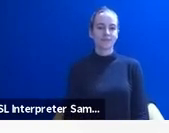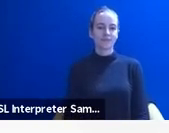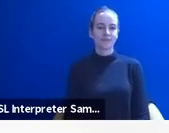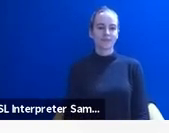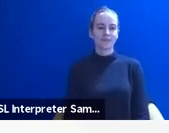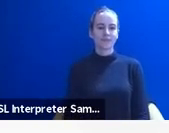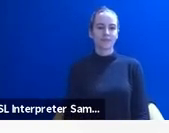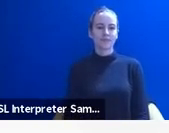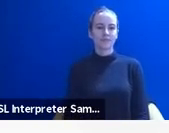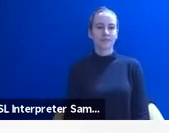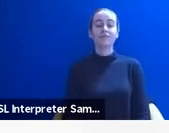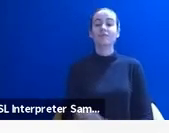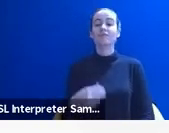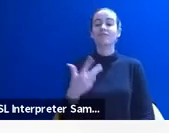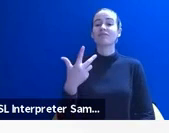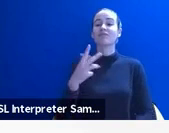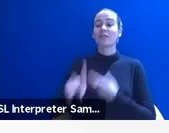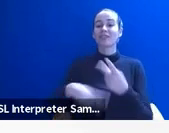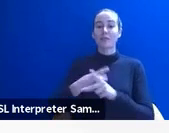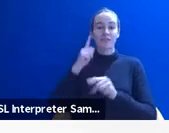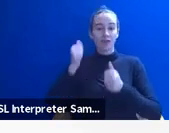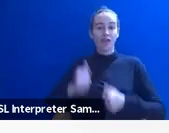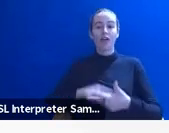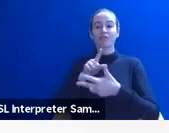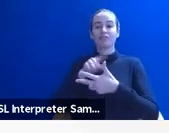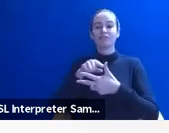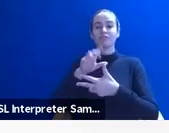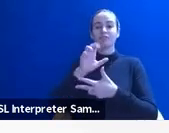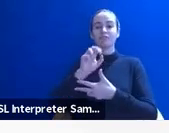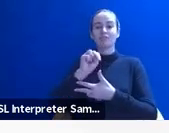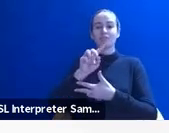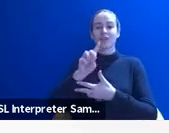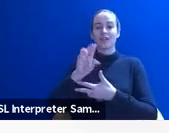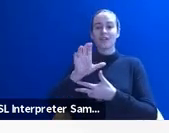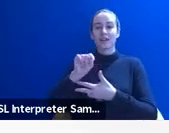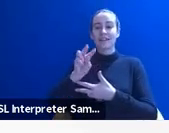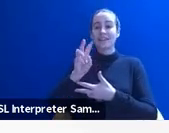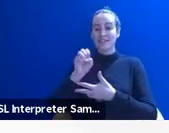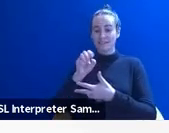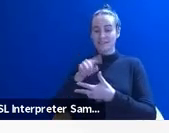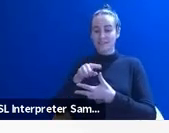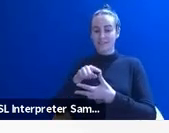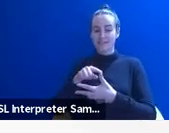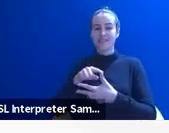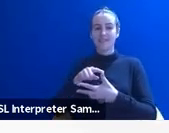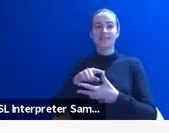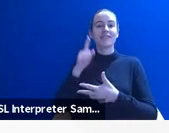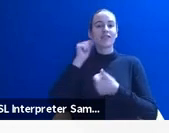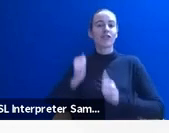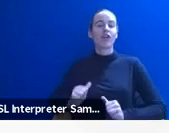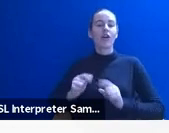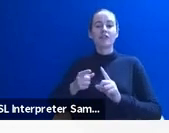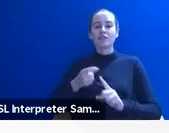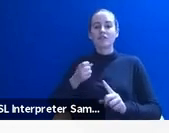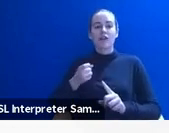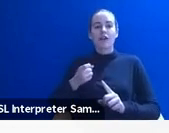There are three types of hearing loss. First is conductive hearing loss. This is hearing loss caused by an abnormality